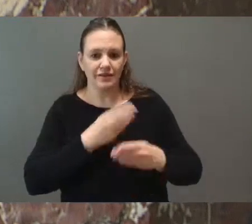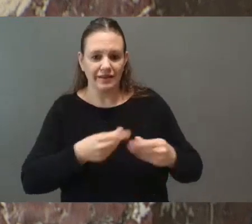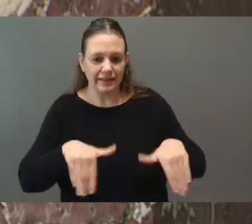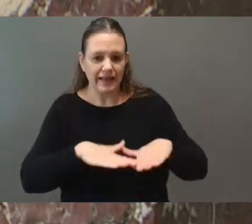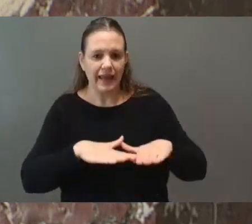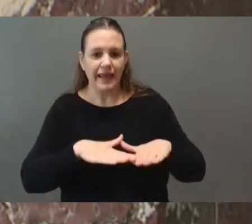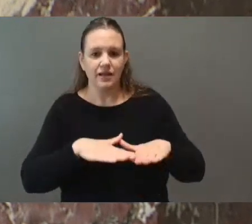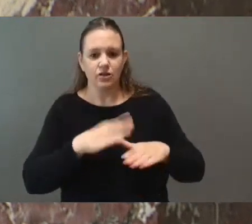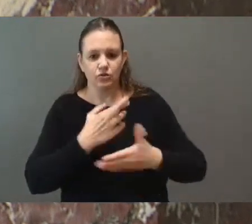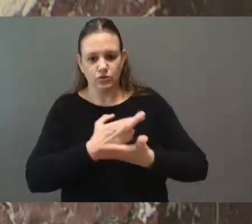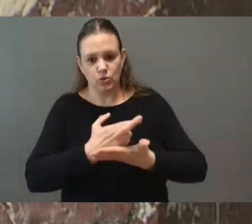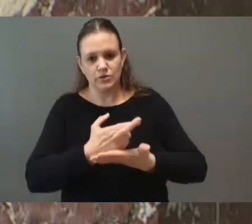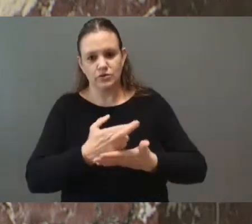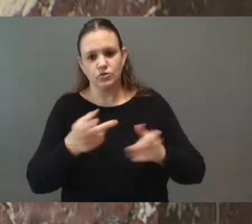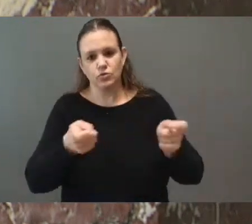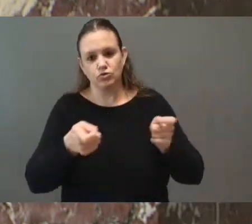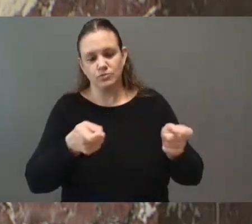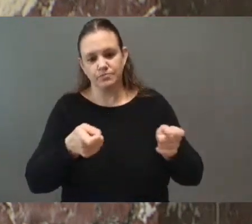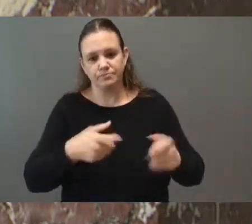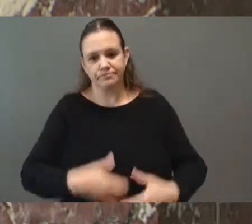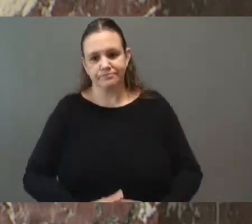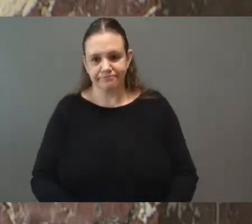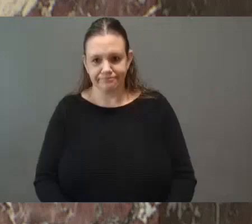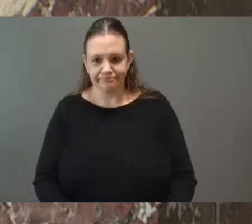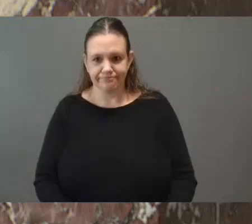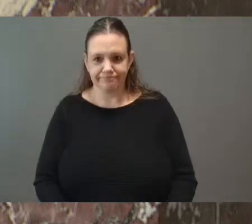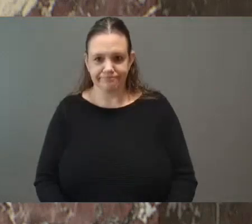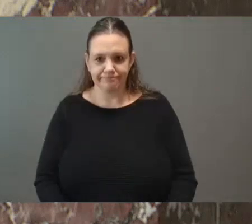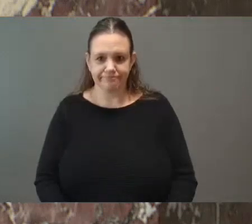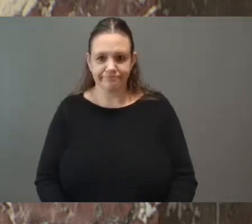beginning of each month our